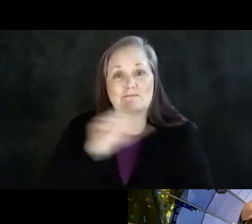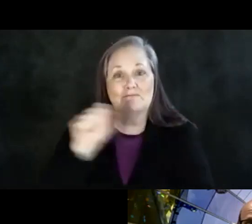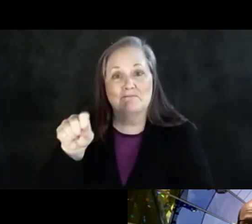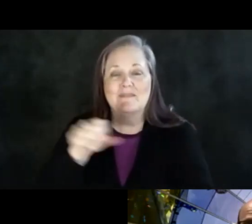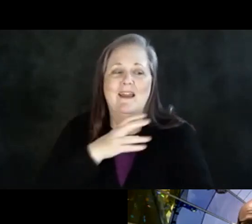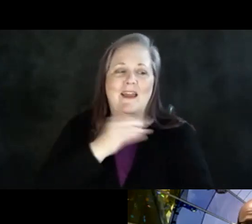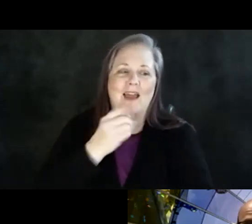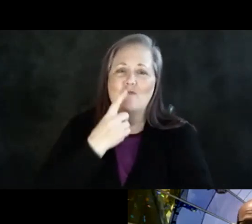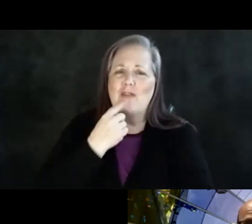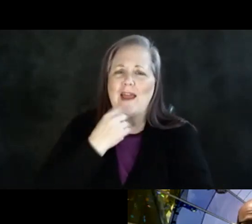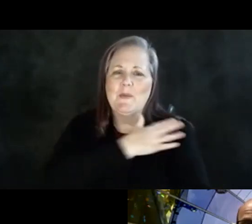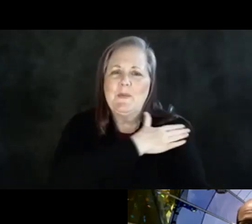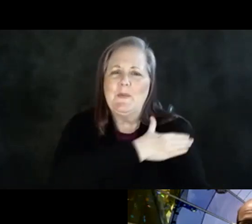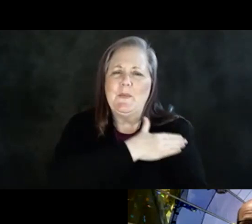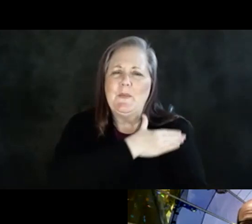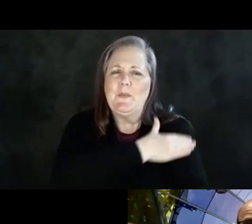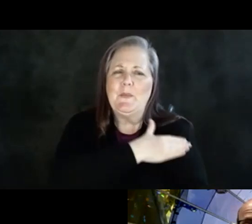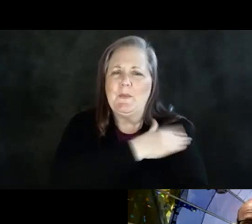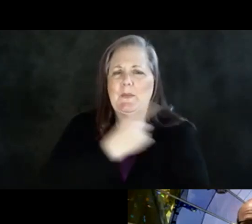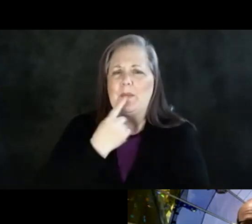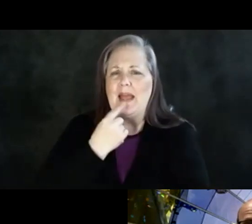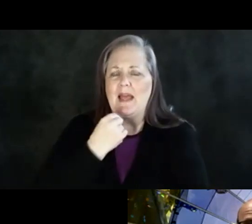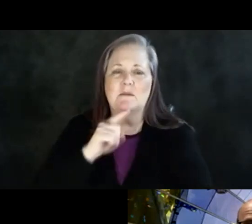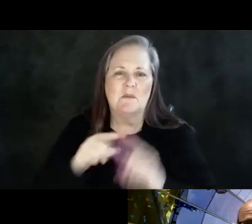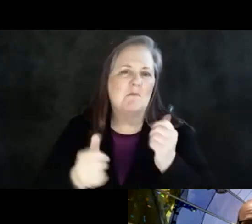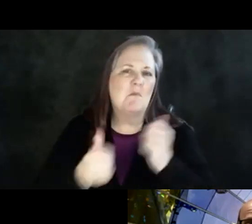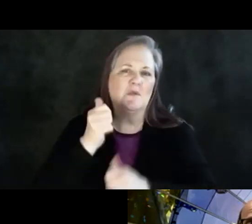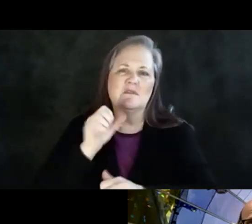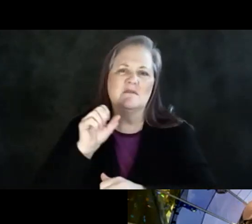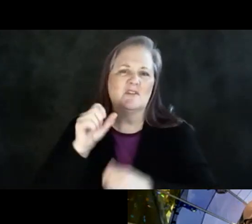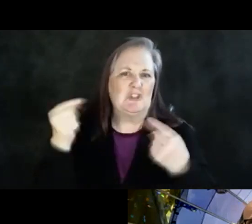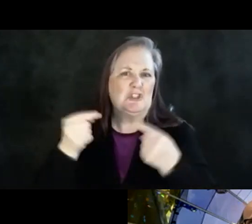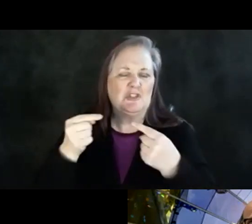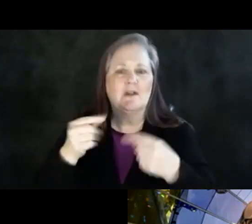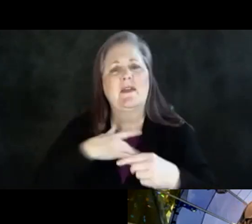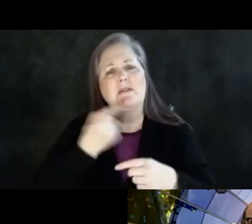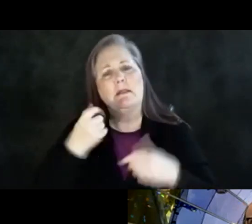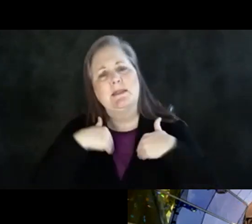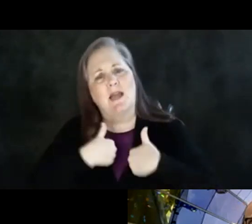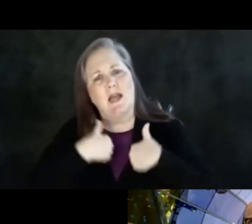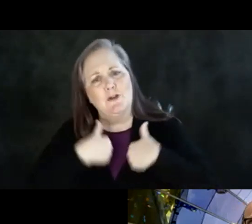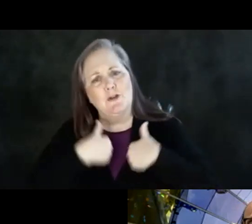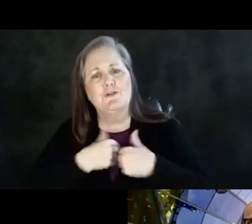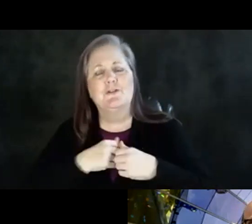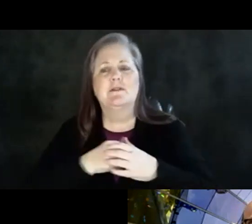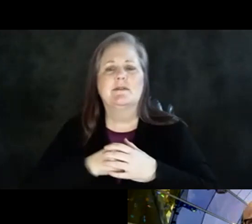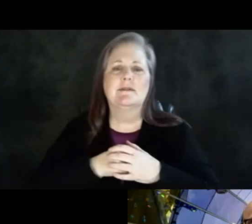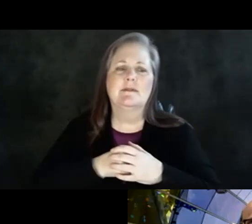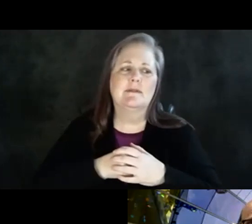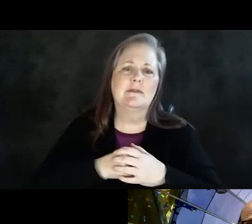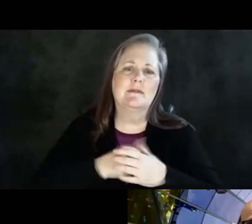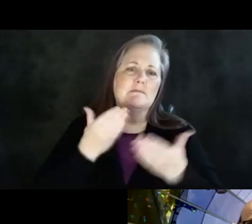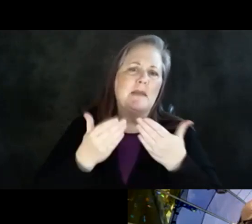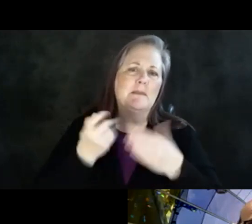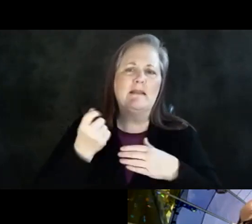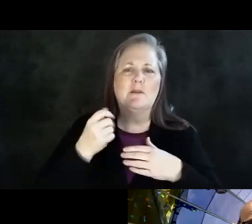some redness around the site, but mostly sore arms. People feel a little bit tired. they may be a little